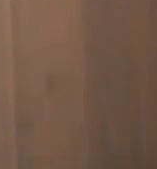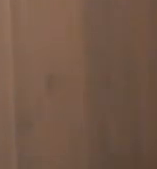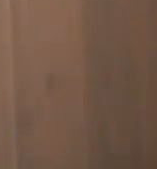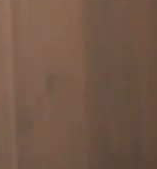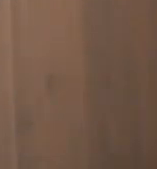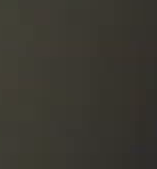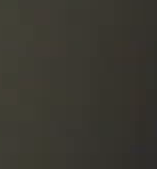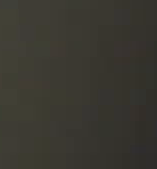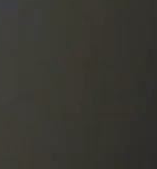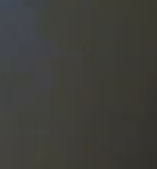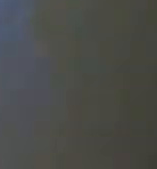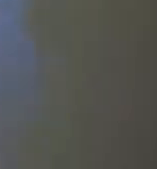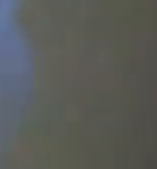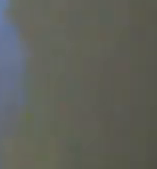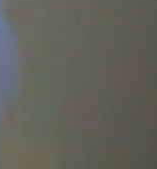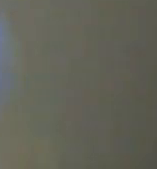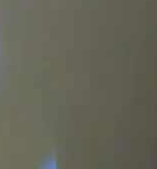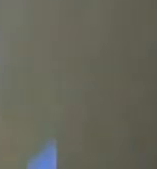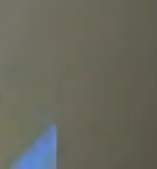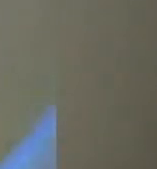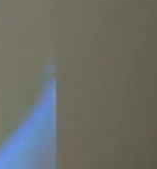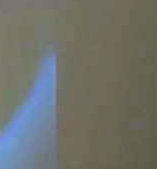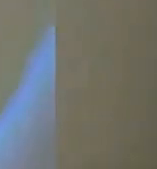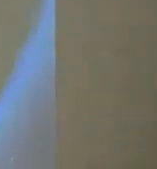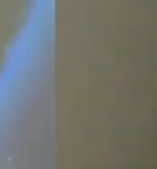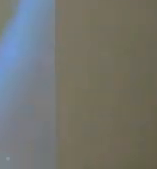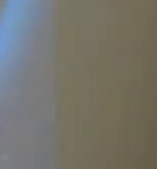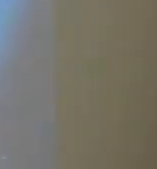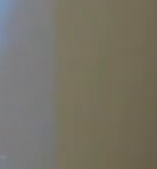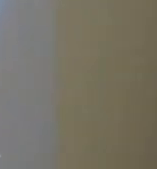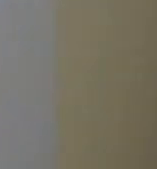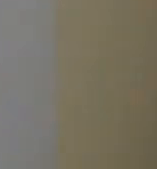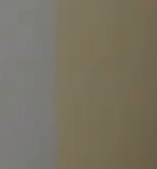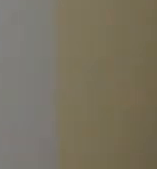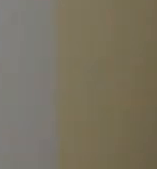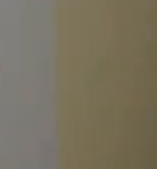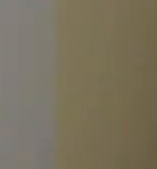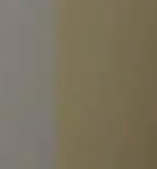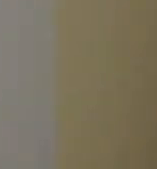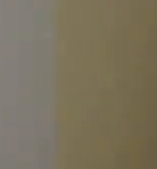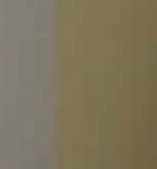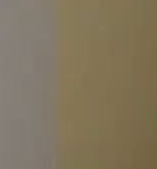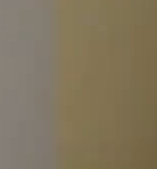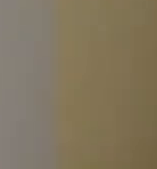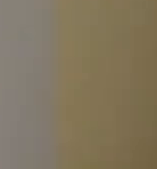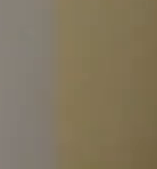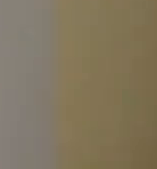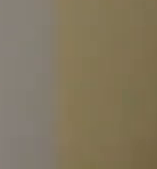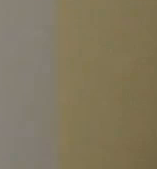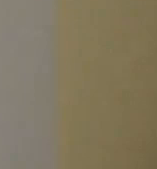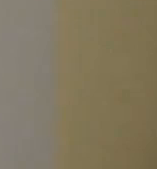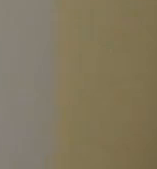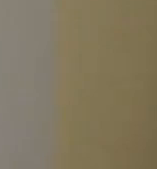So let us hold this word in our hearts and always remember to be prepared. Amen.